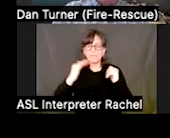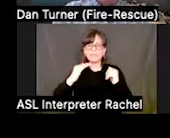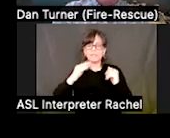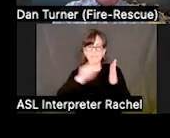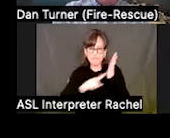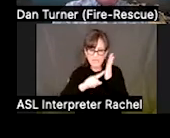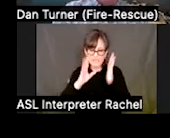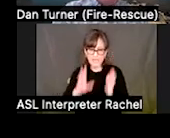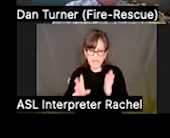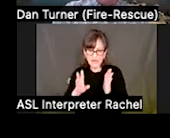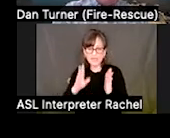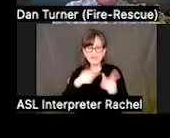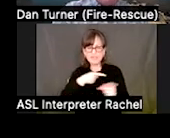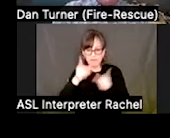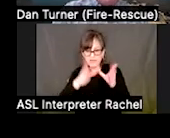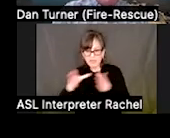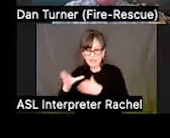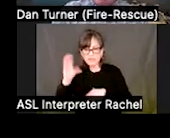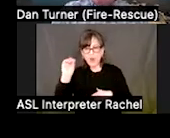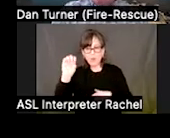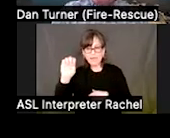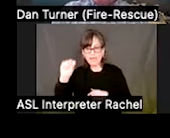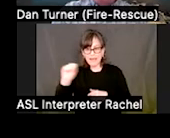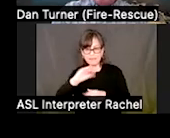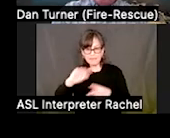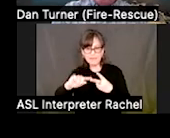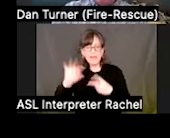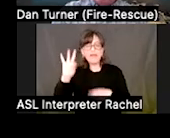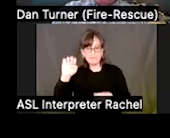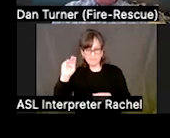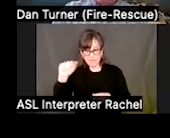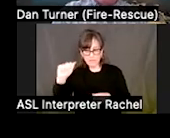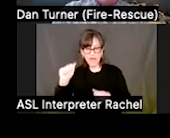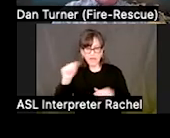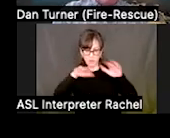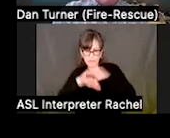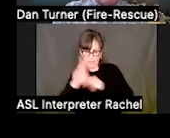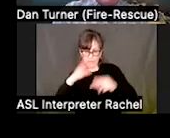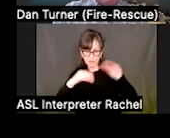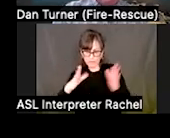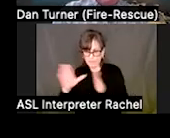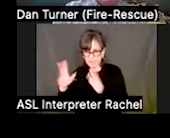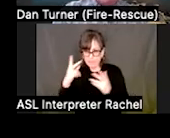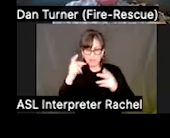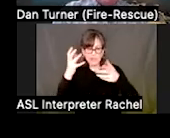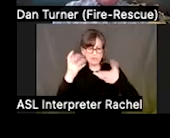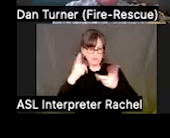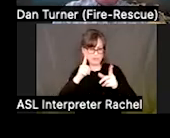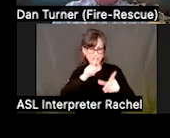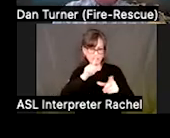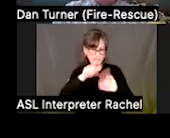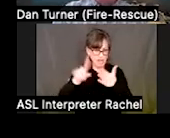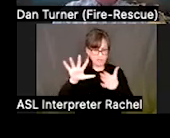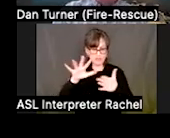investigatory teams, OES, and FEMA that are in now looking at buildings, trying to determine their structural viability, their